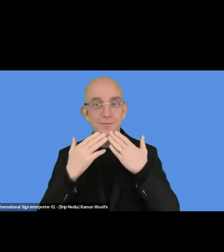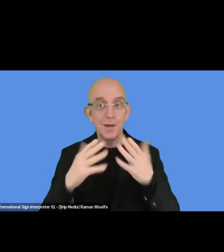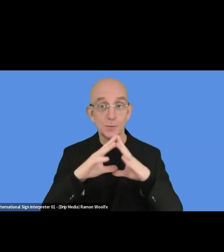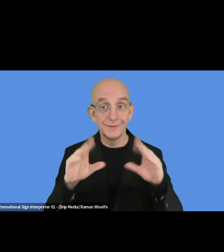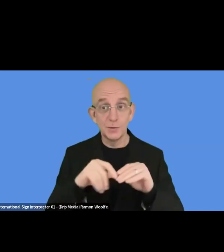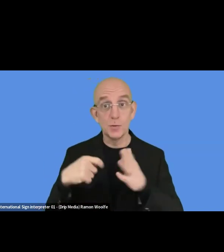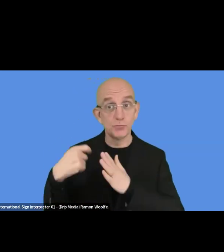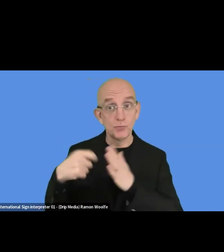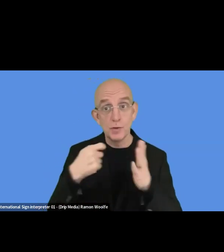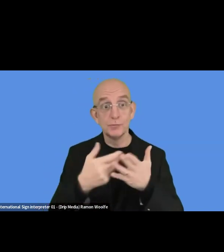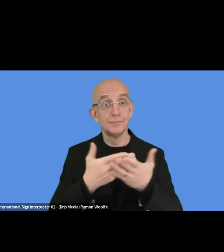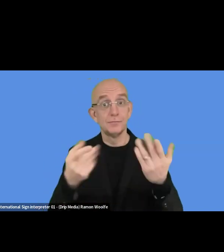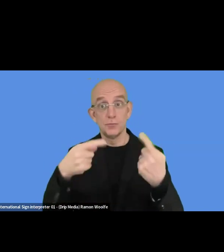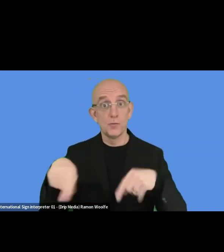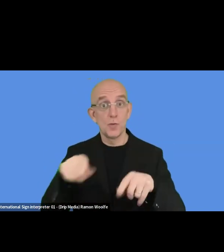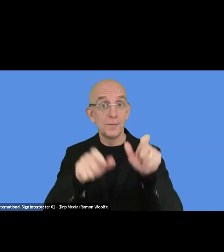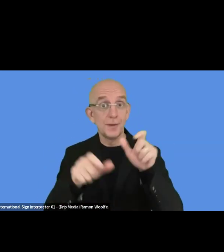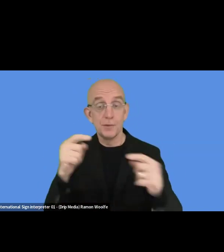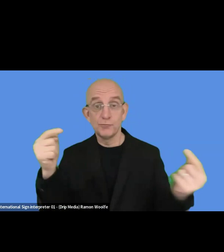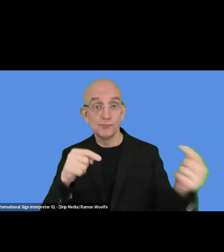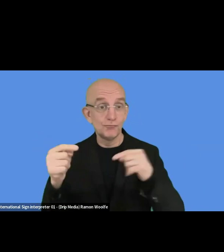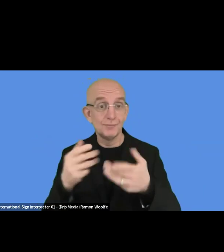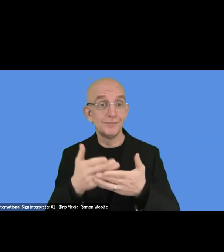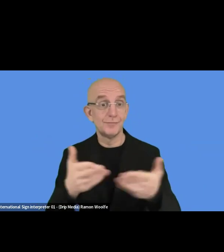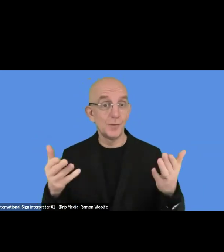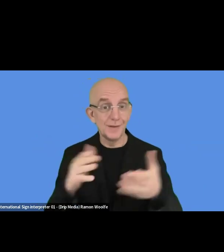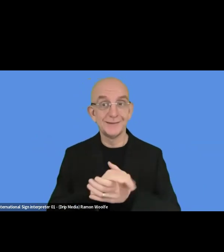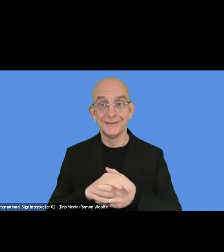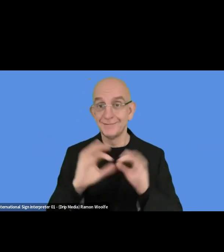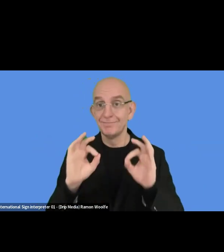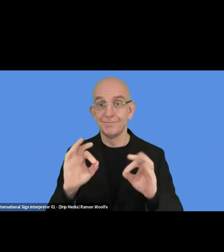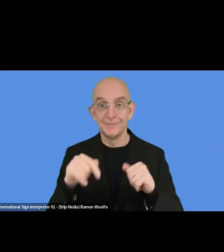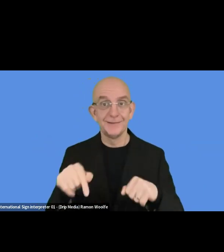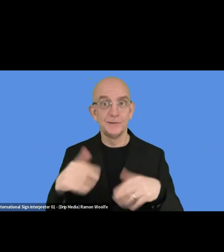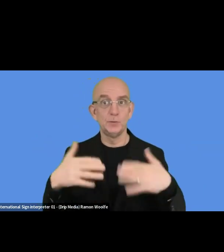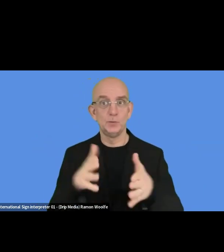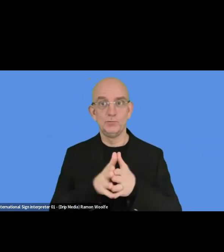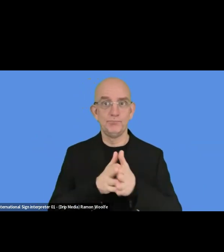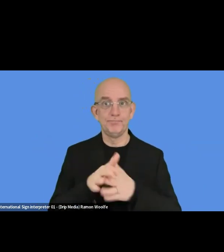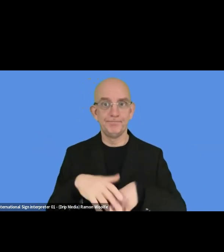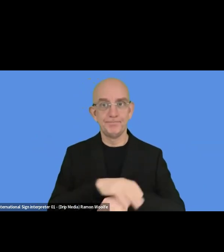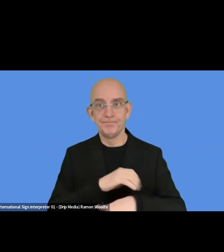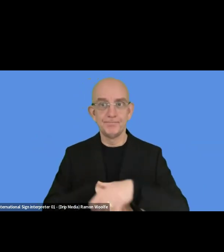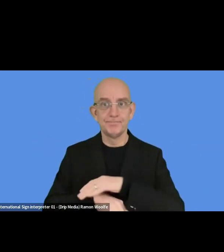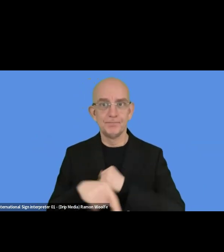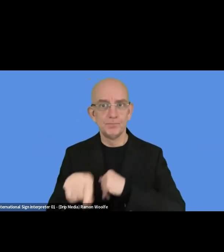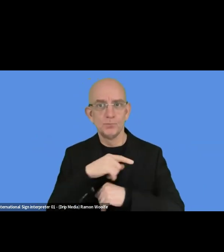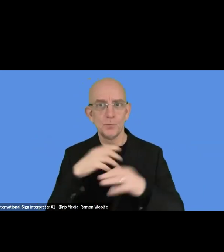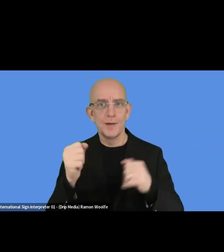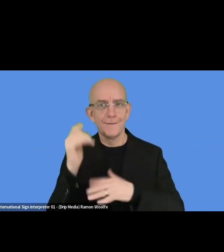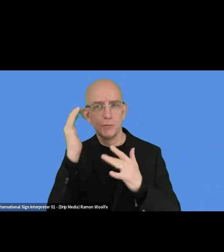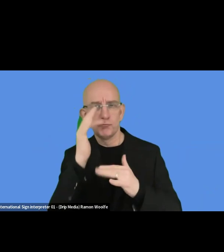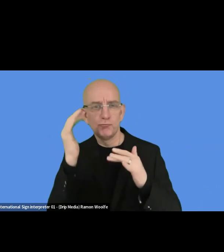webinar. I see we got a small group so far, but that's even better because this gives you guys a chance to ask questions as we